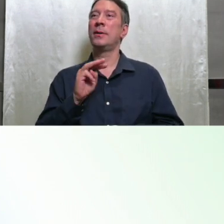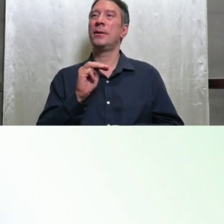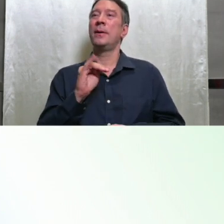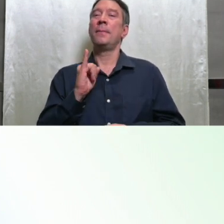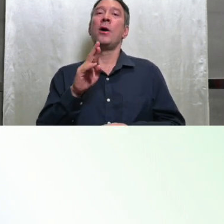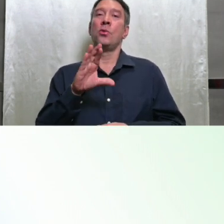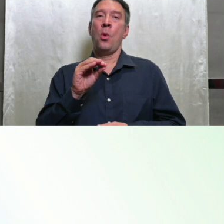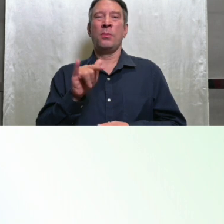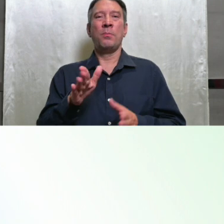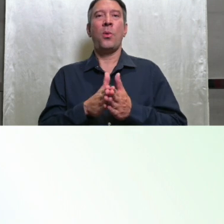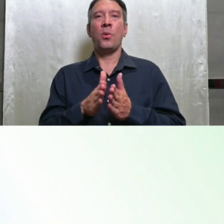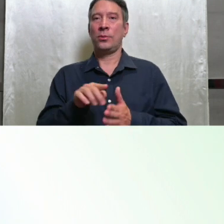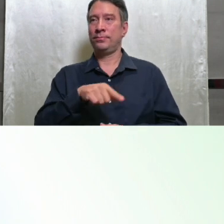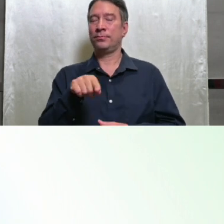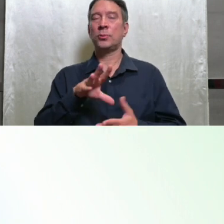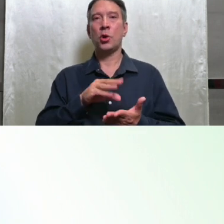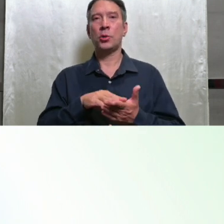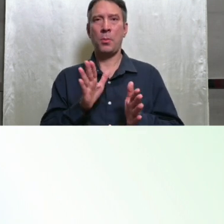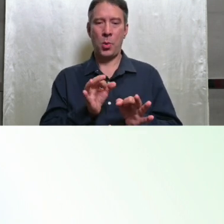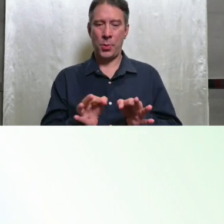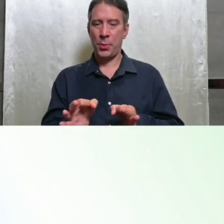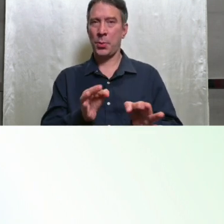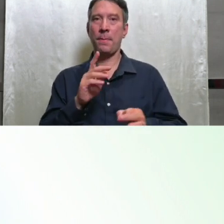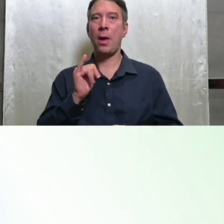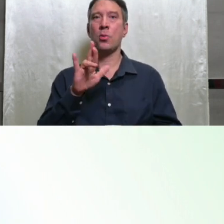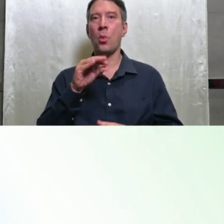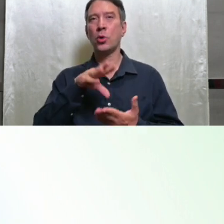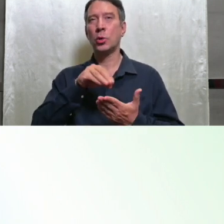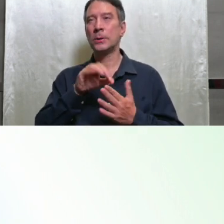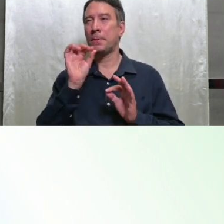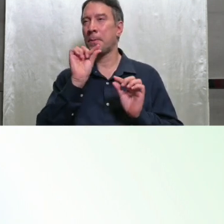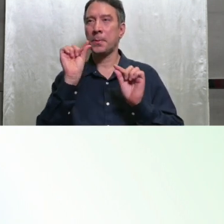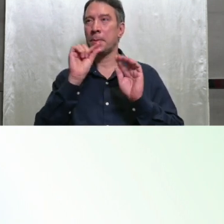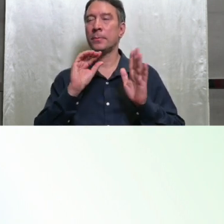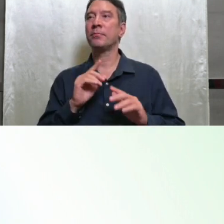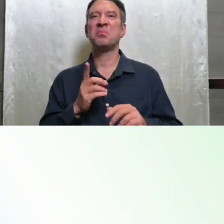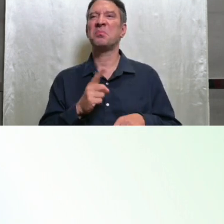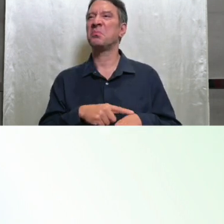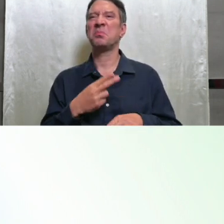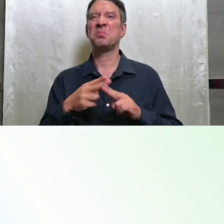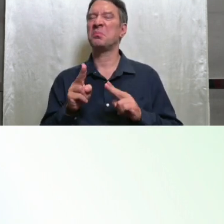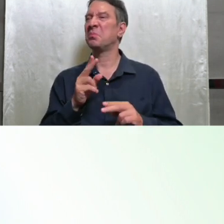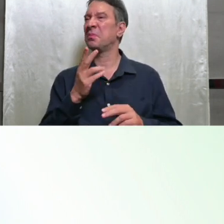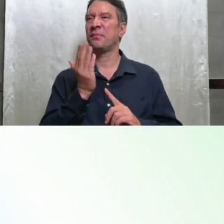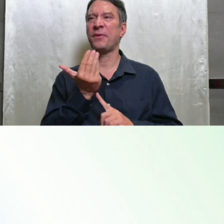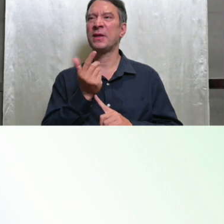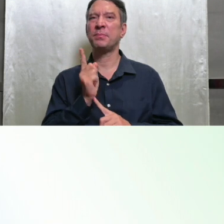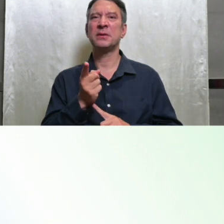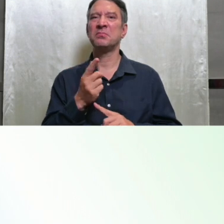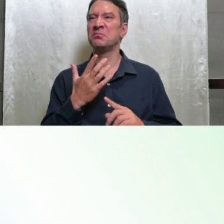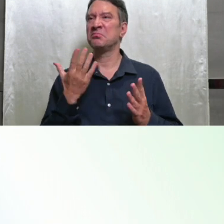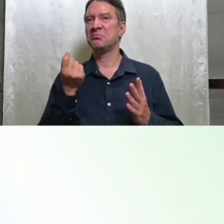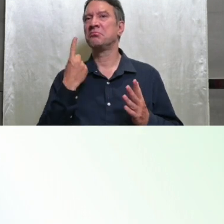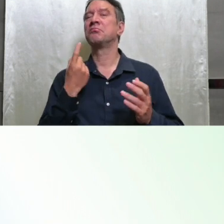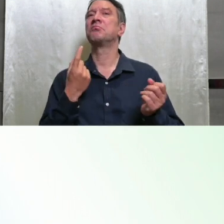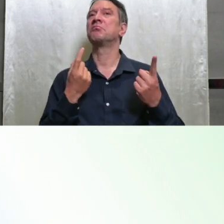platform, from 15 minutes of understanding how technology is being used in concerts, for example, or how